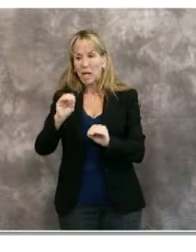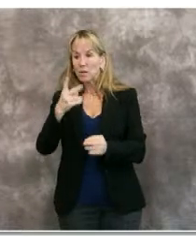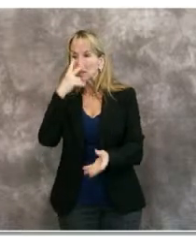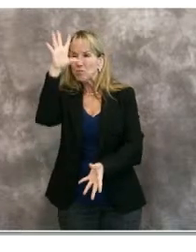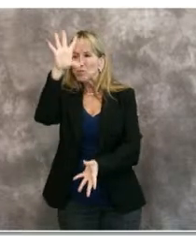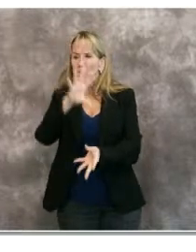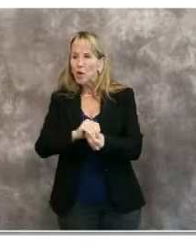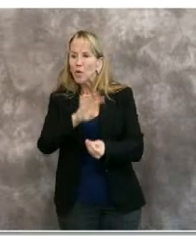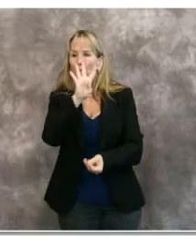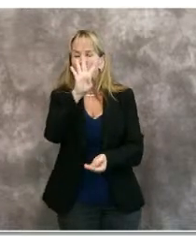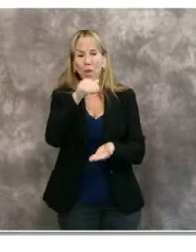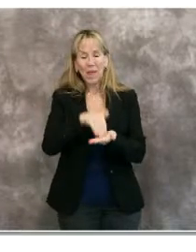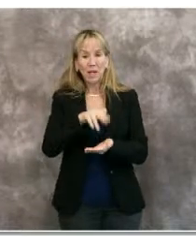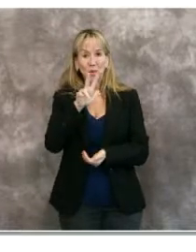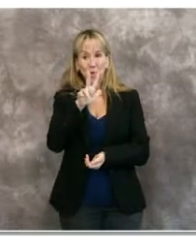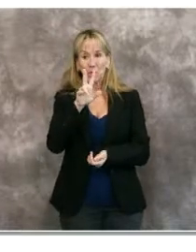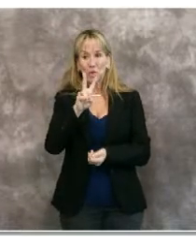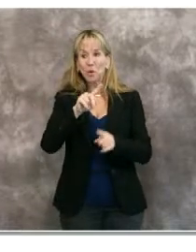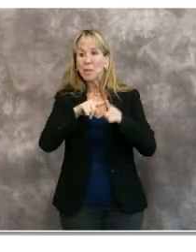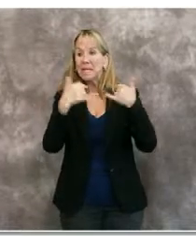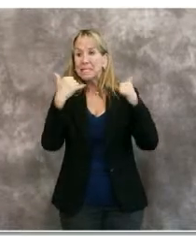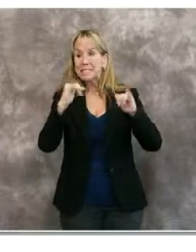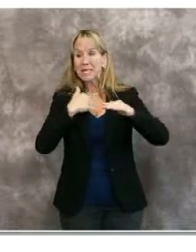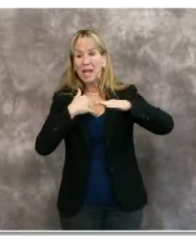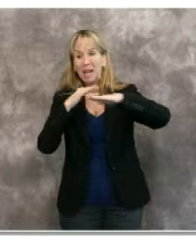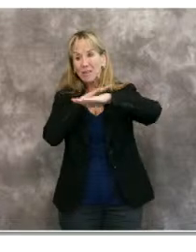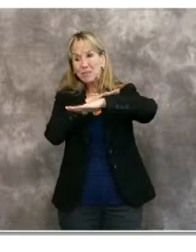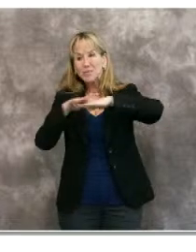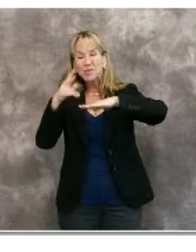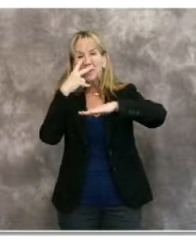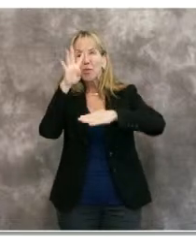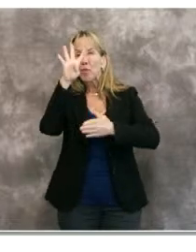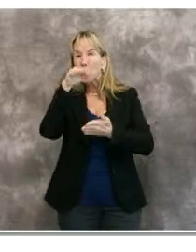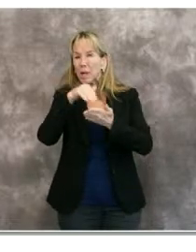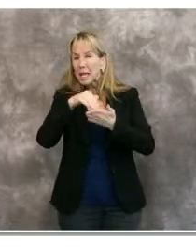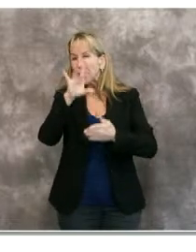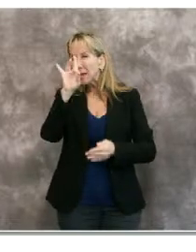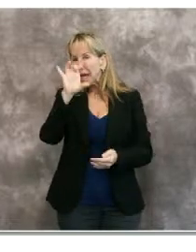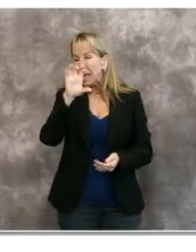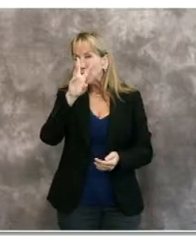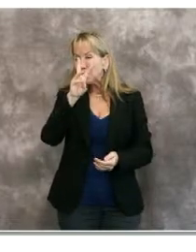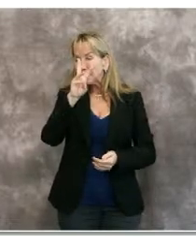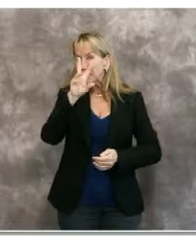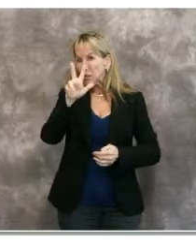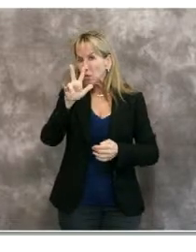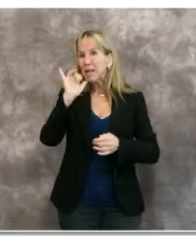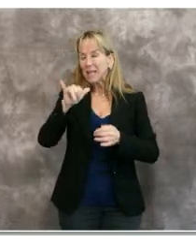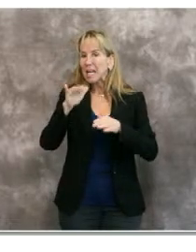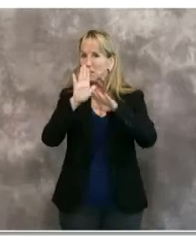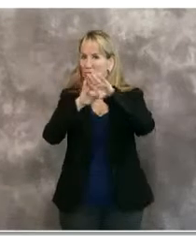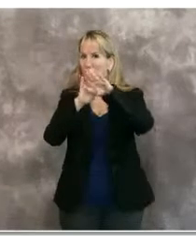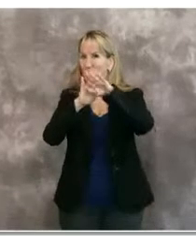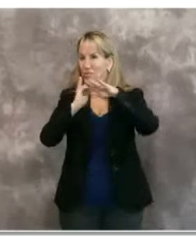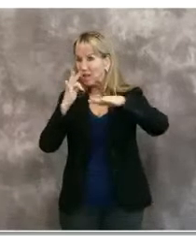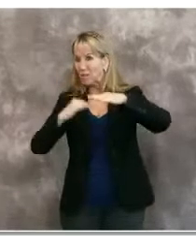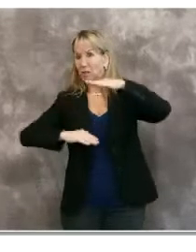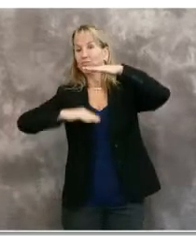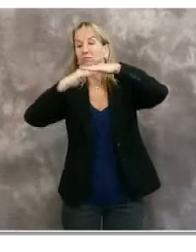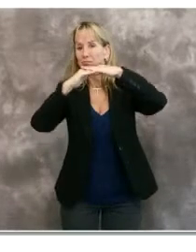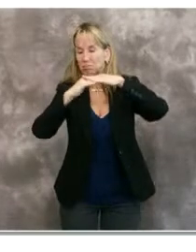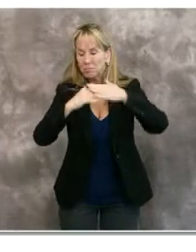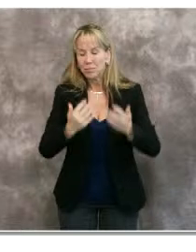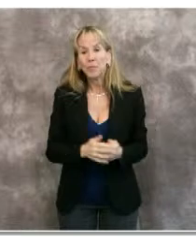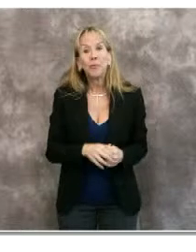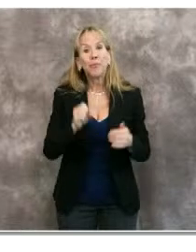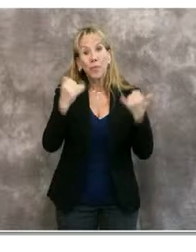4,032. Again, with that 80% cutoff or trigger right there at 4,863. Next, we'll look at the ICU utilization